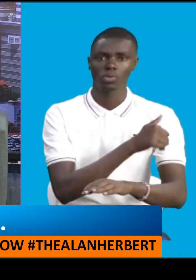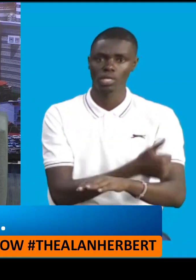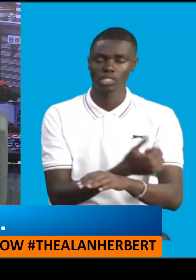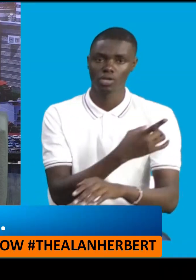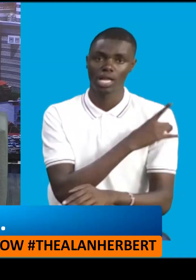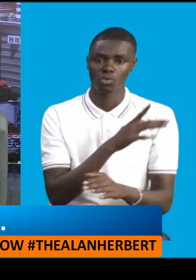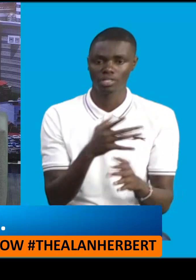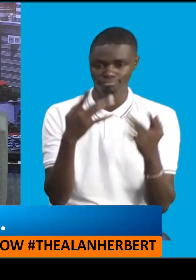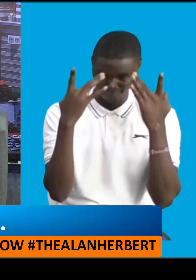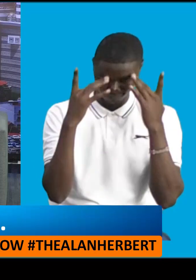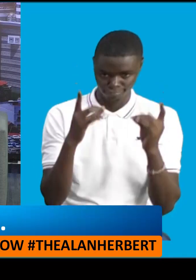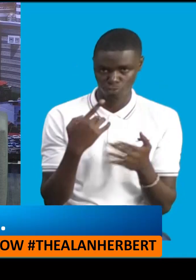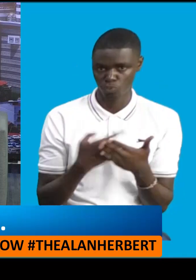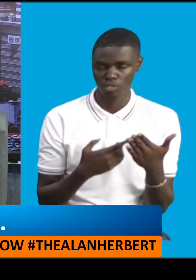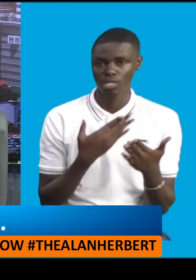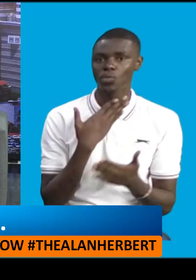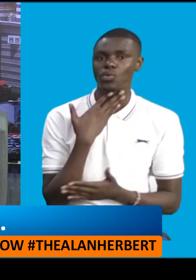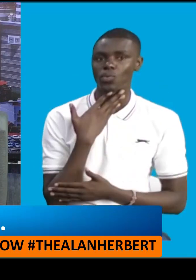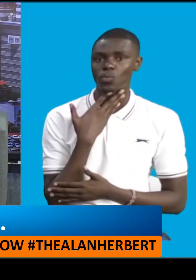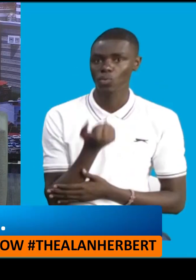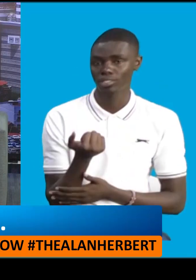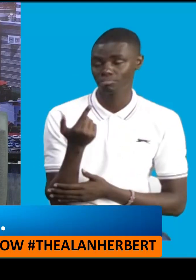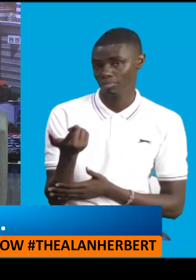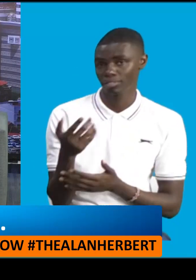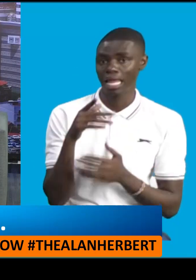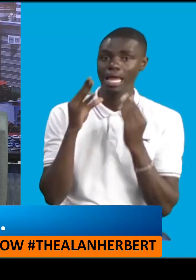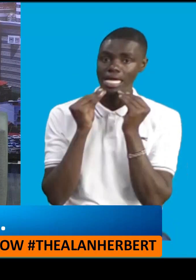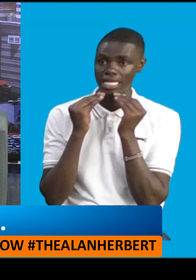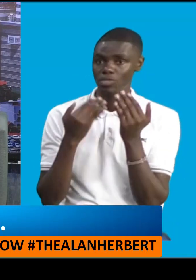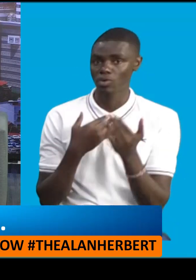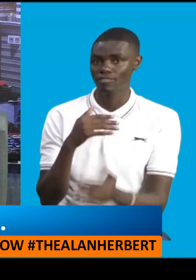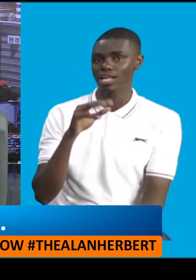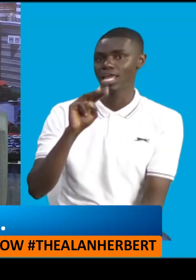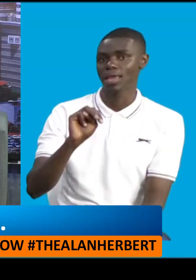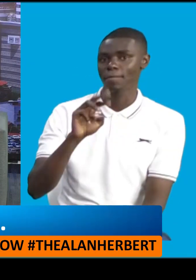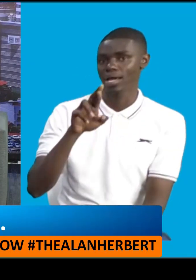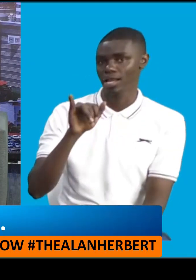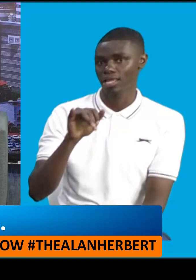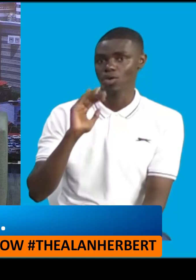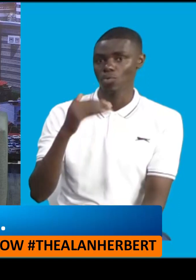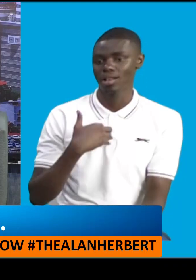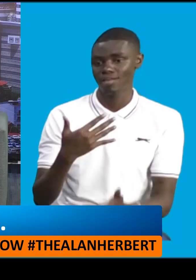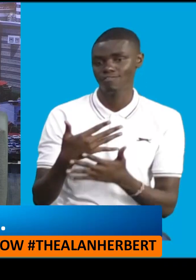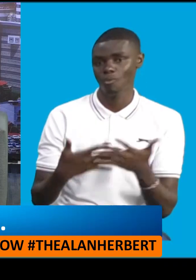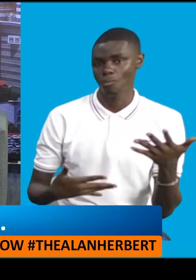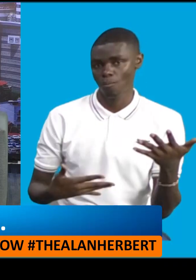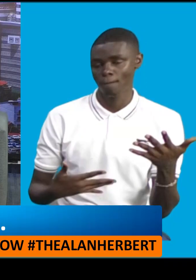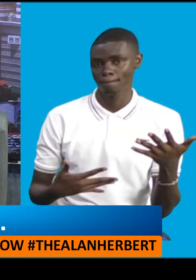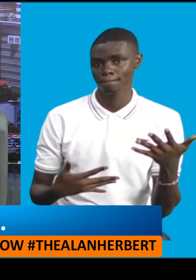prior authorization, a doctor decides, I would want Mr. Alan to have an MRI. So there will be a